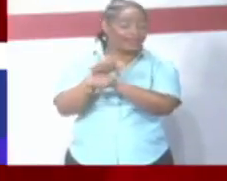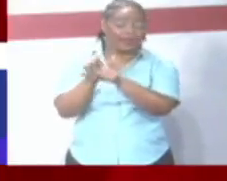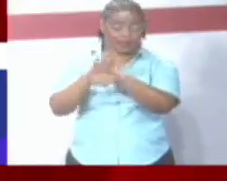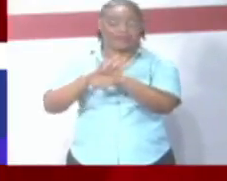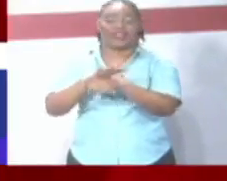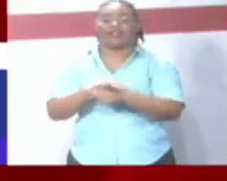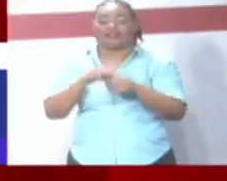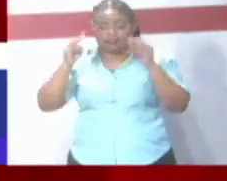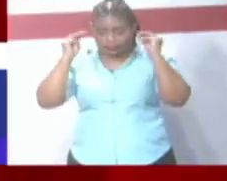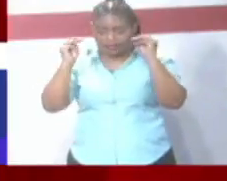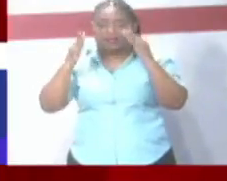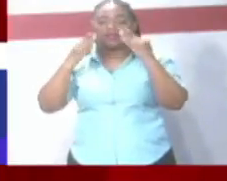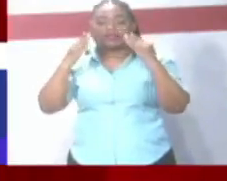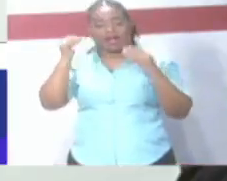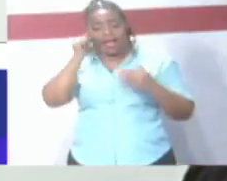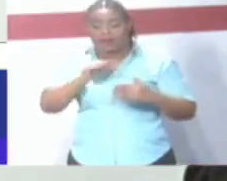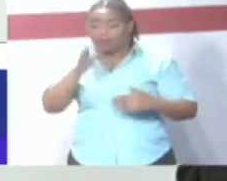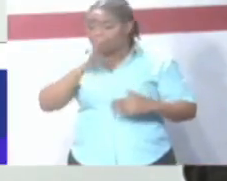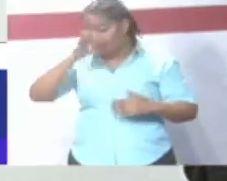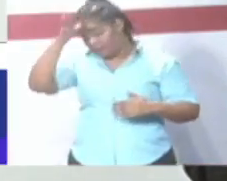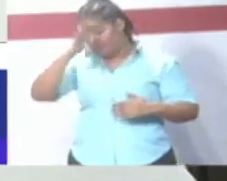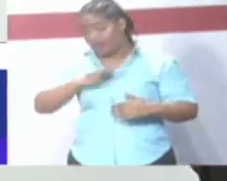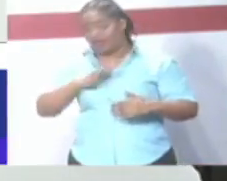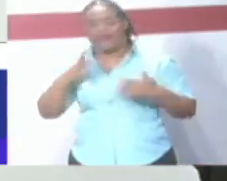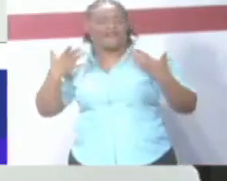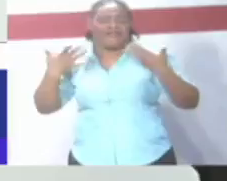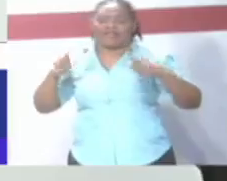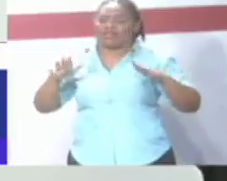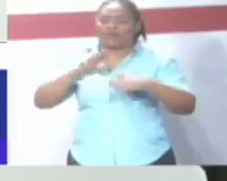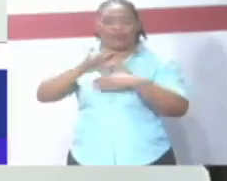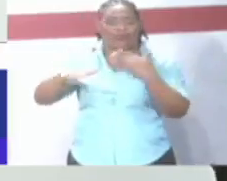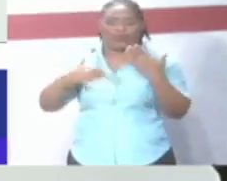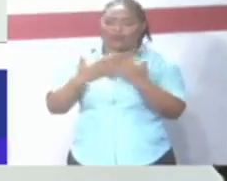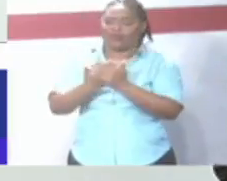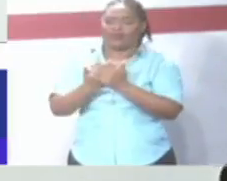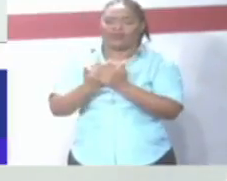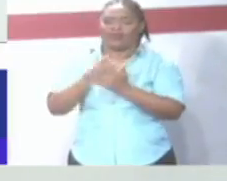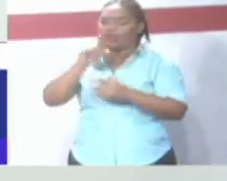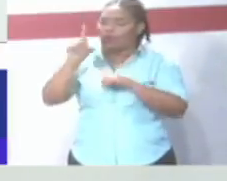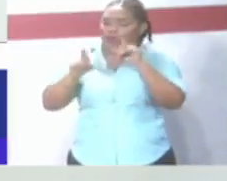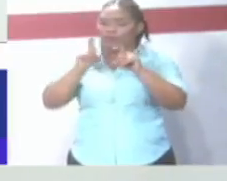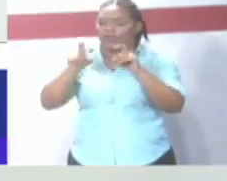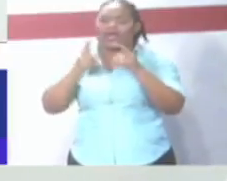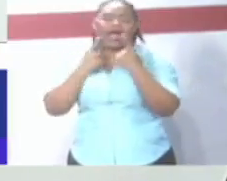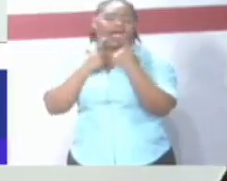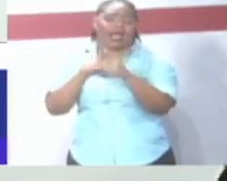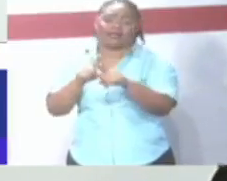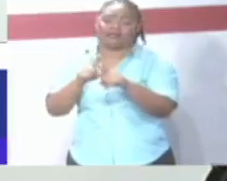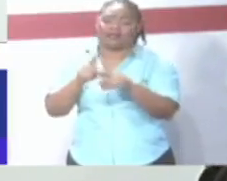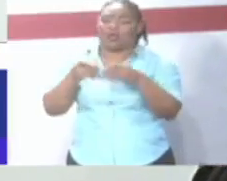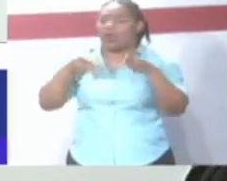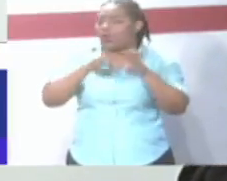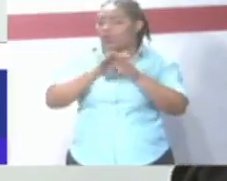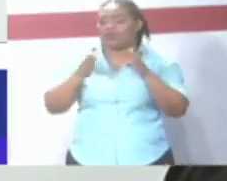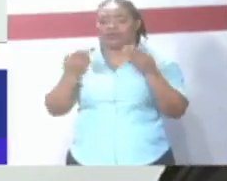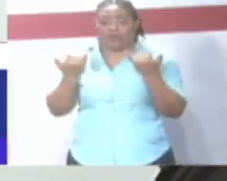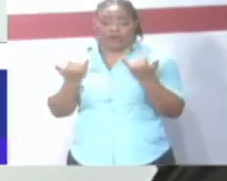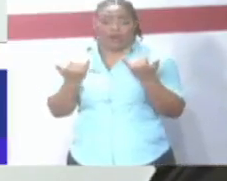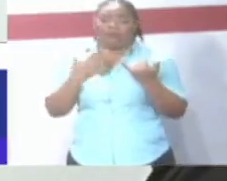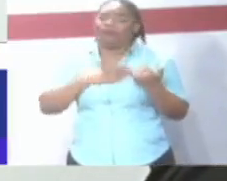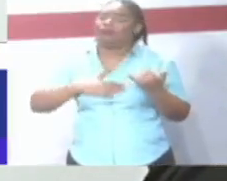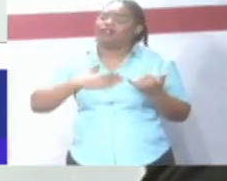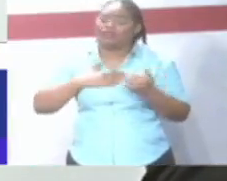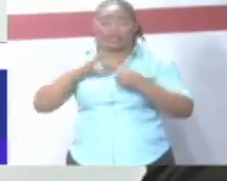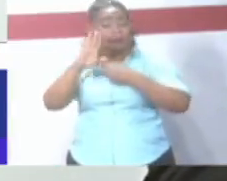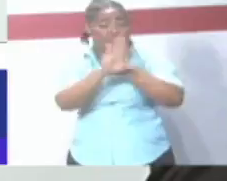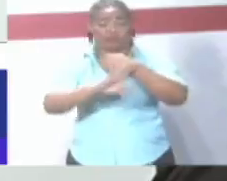all the time we have for our question and answer segment today. And in closing, we ask that you please continue to protect yourself and your loved